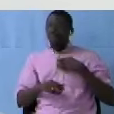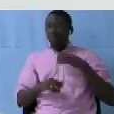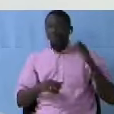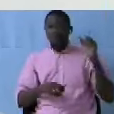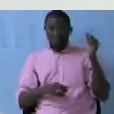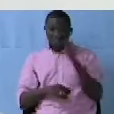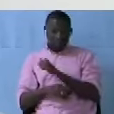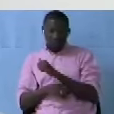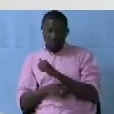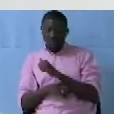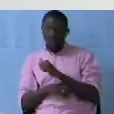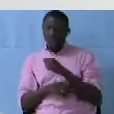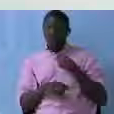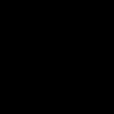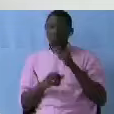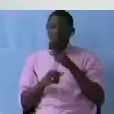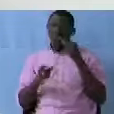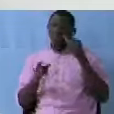to life and health,